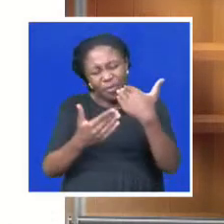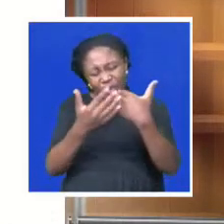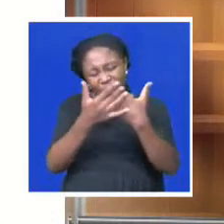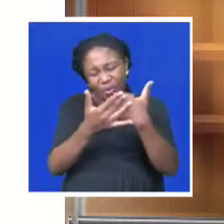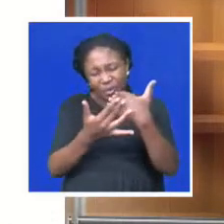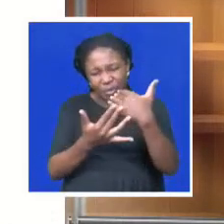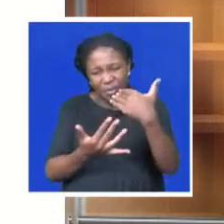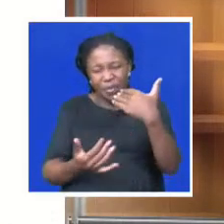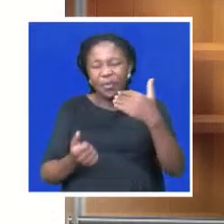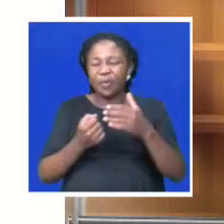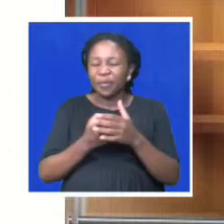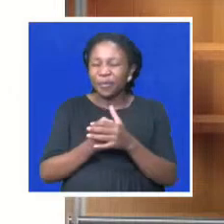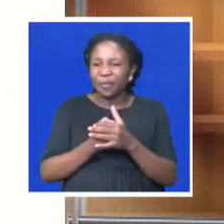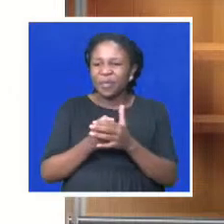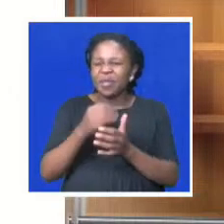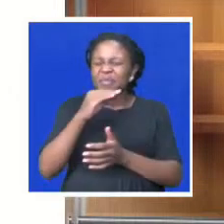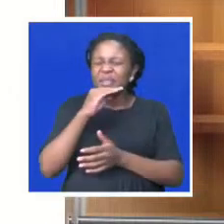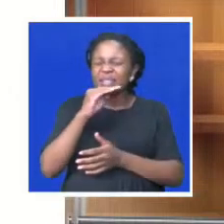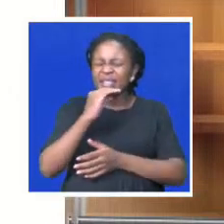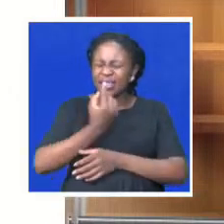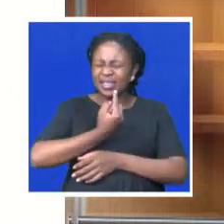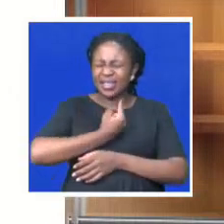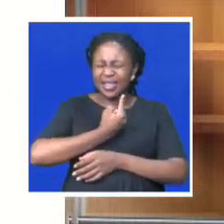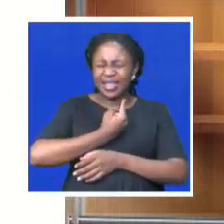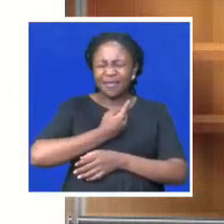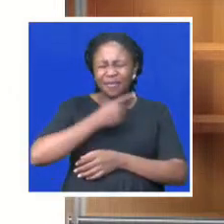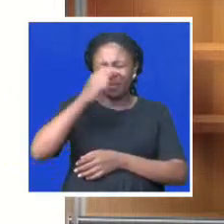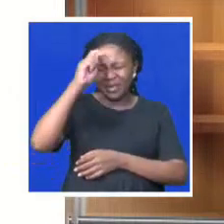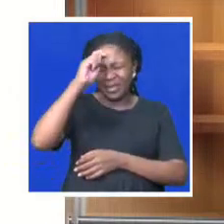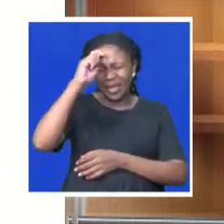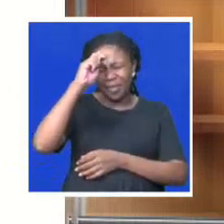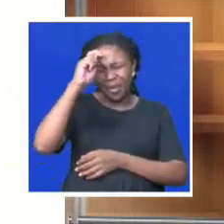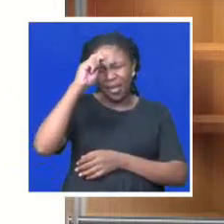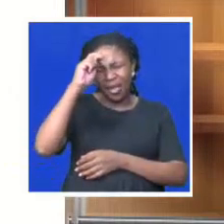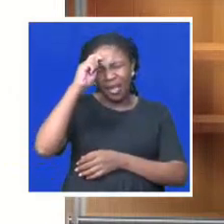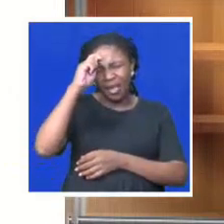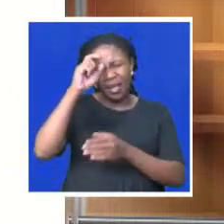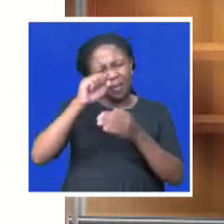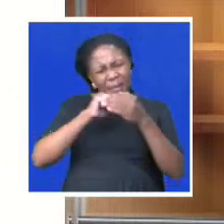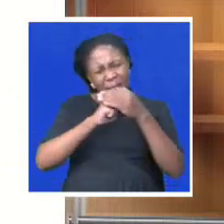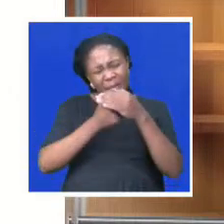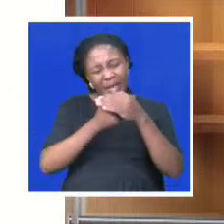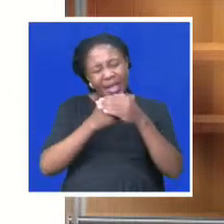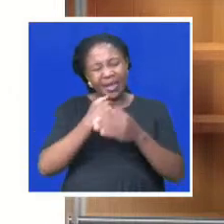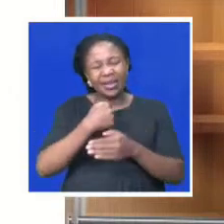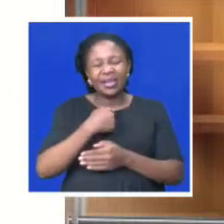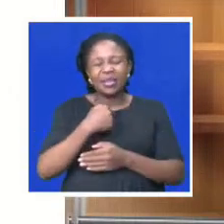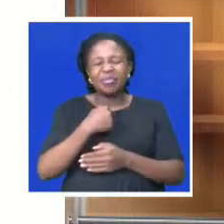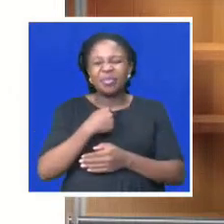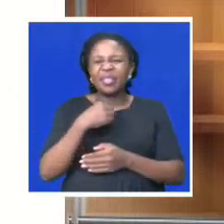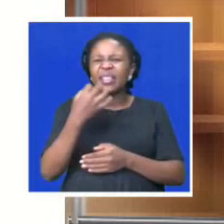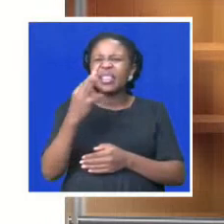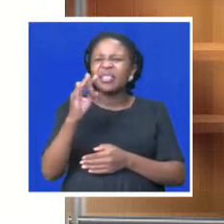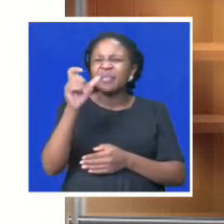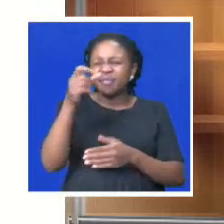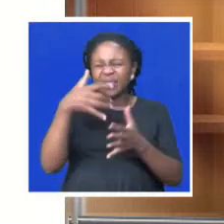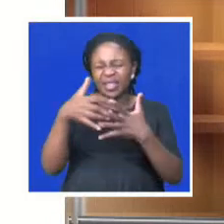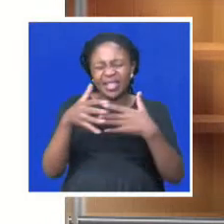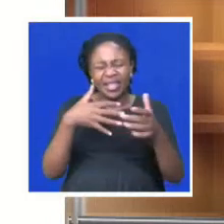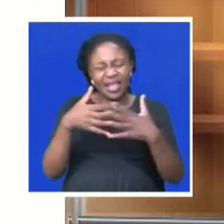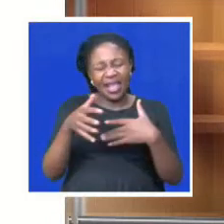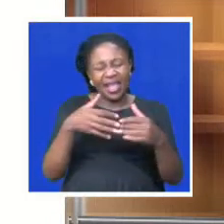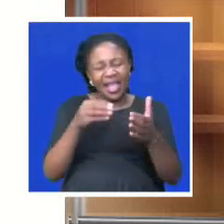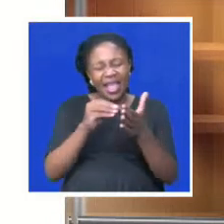can imagine a vivid image or a mental picture is painted in our minds of something that is damaged.